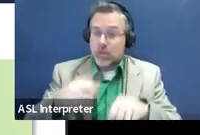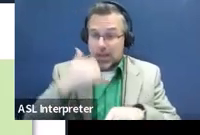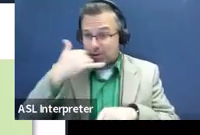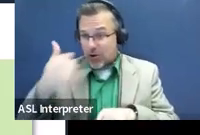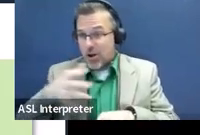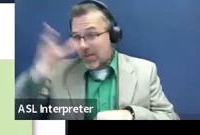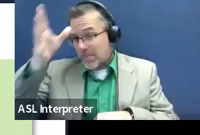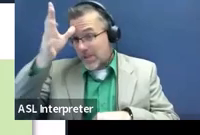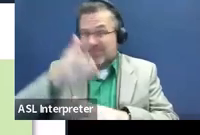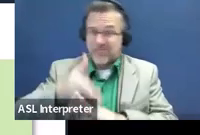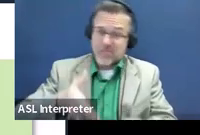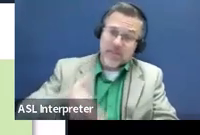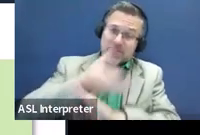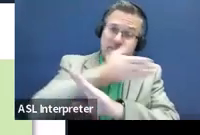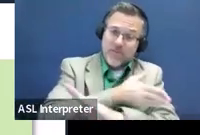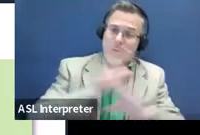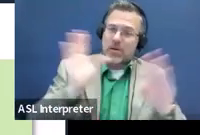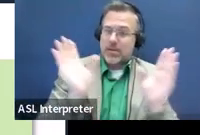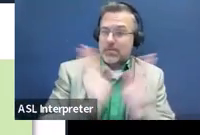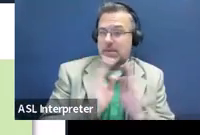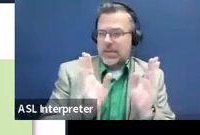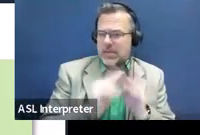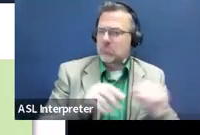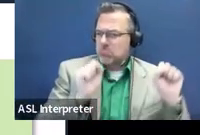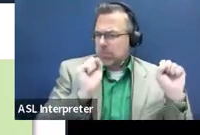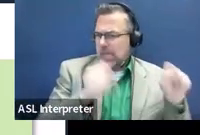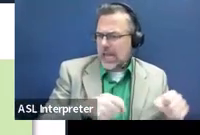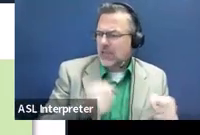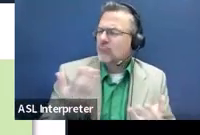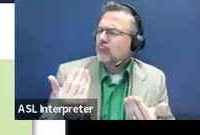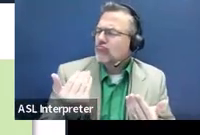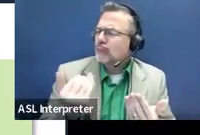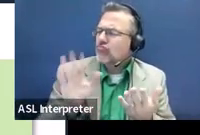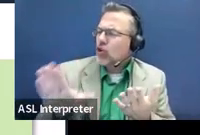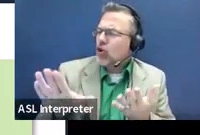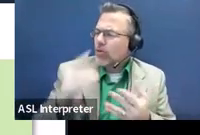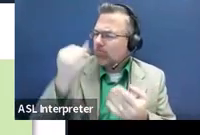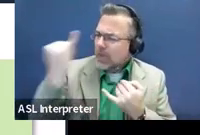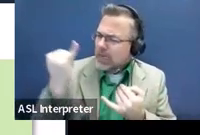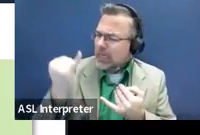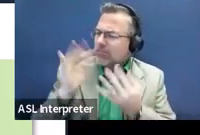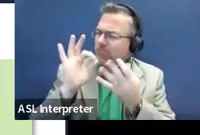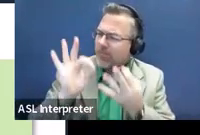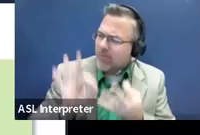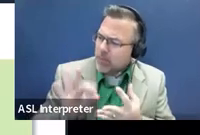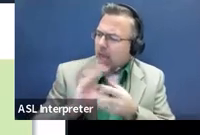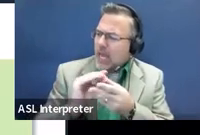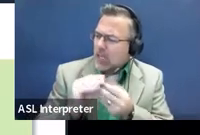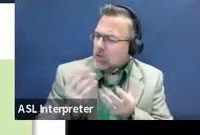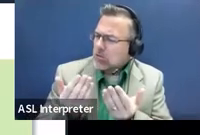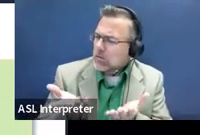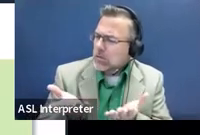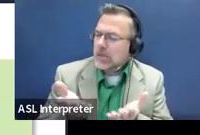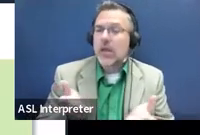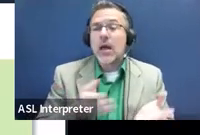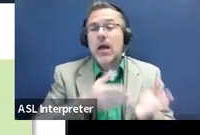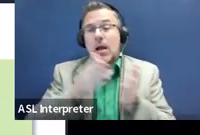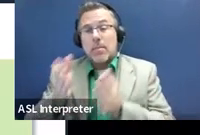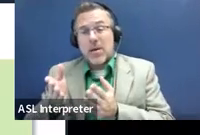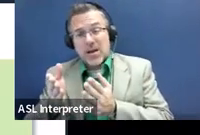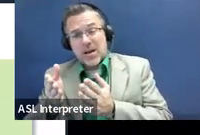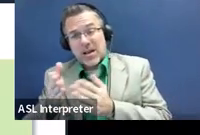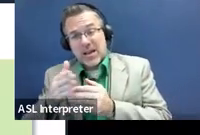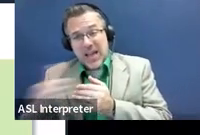But reaching out to them after the meeting and getting their input after the meeting would most likely